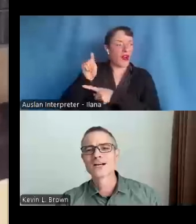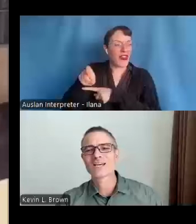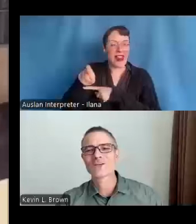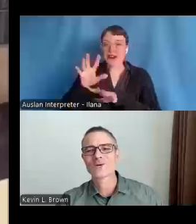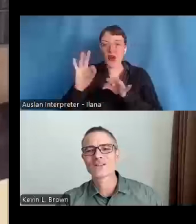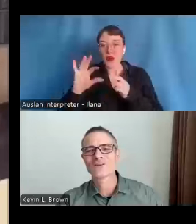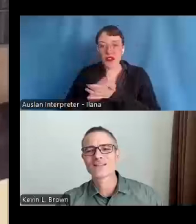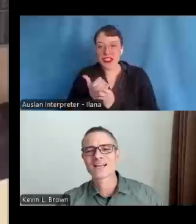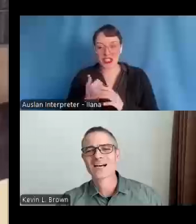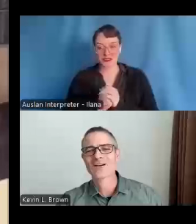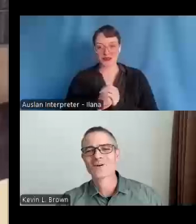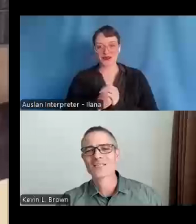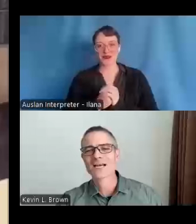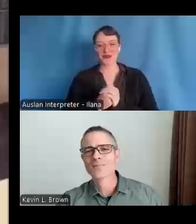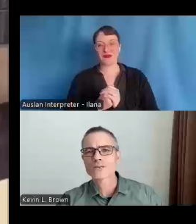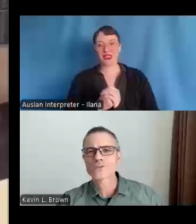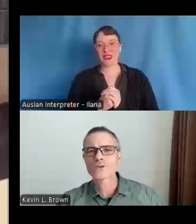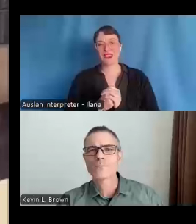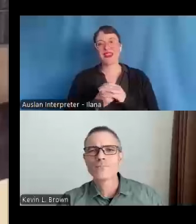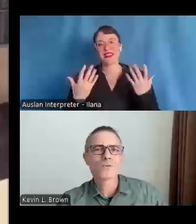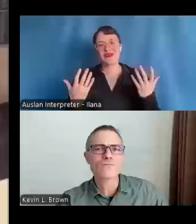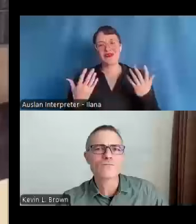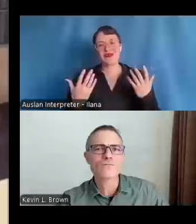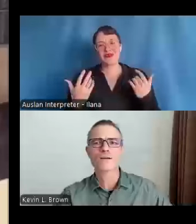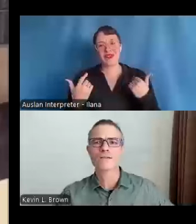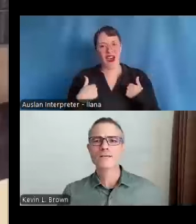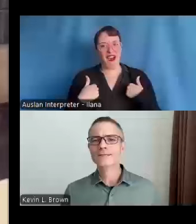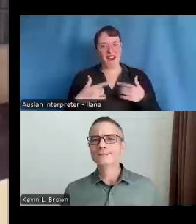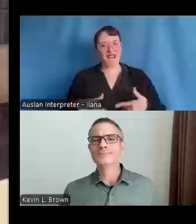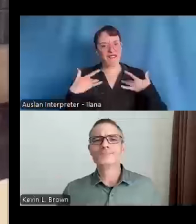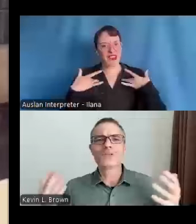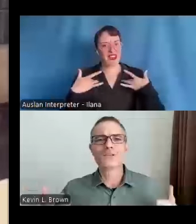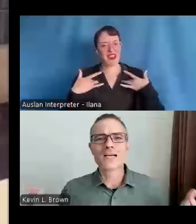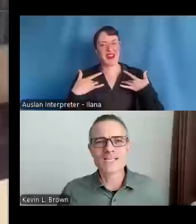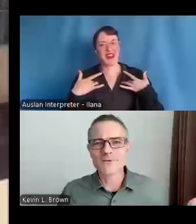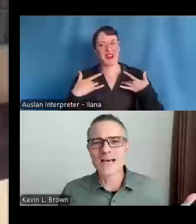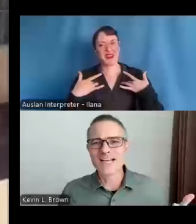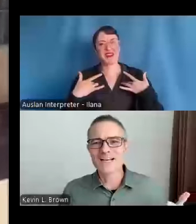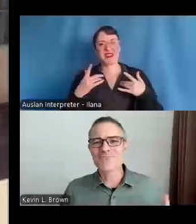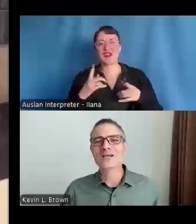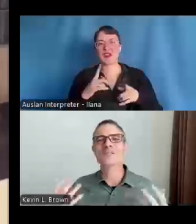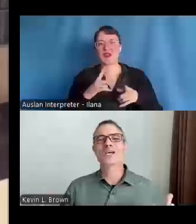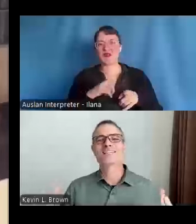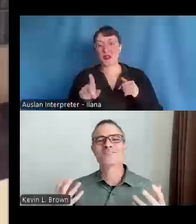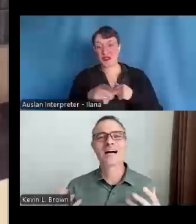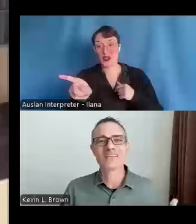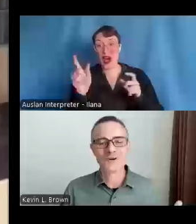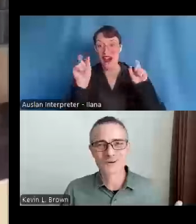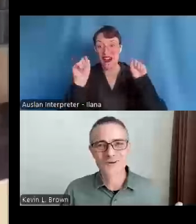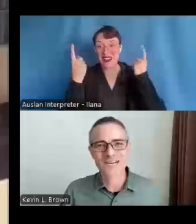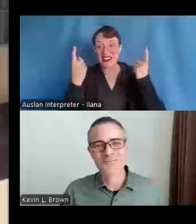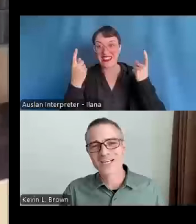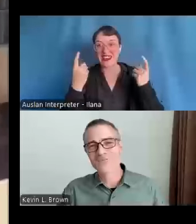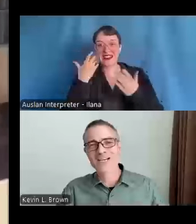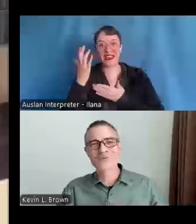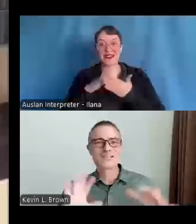before I tell you what that high net worth said, I'm pretty sure most of you here can resonate with that idea of being rejected by a donor,